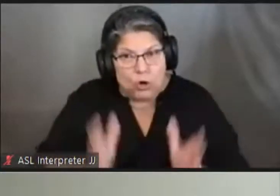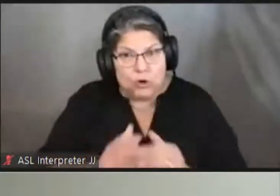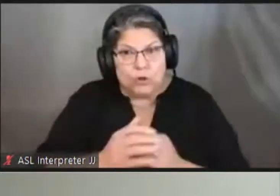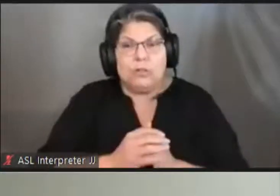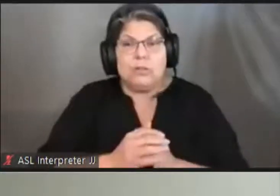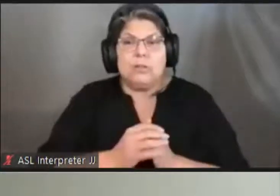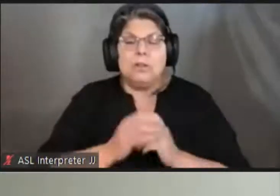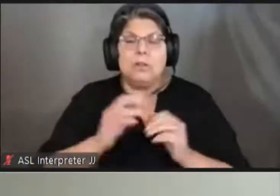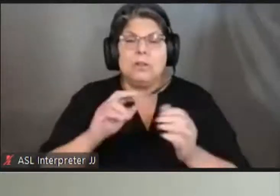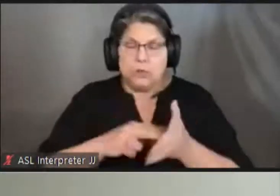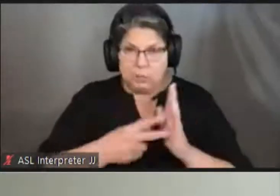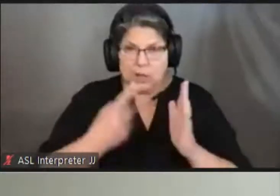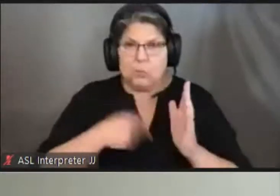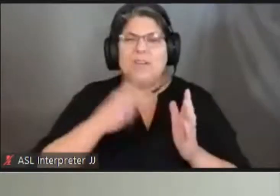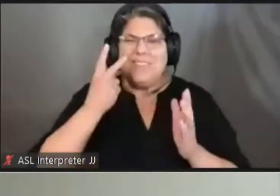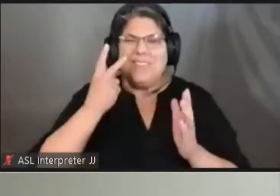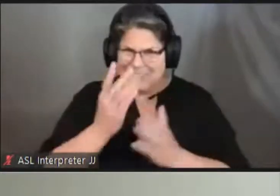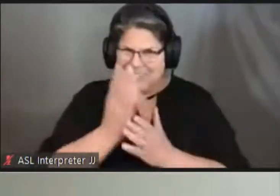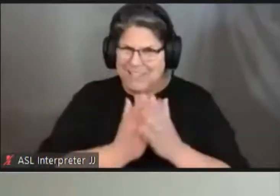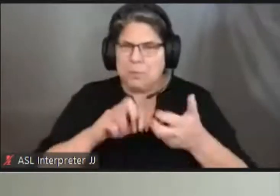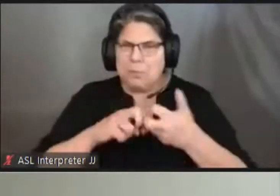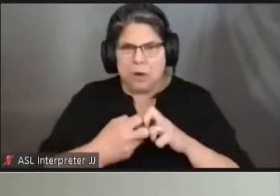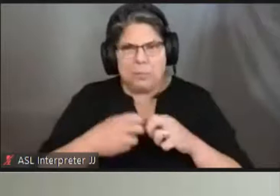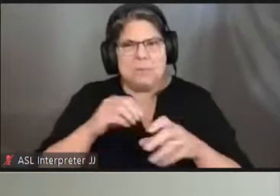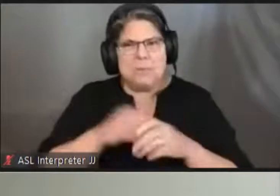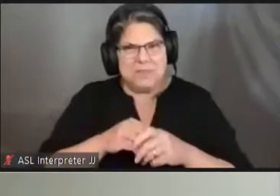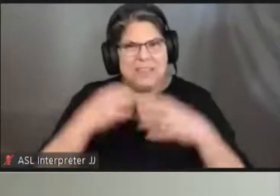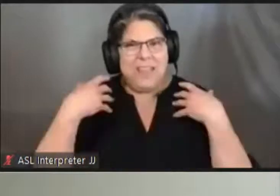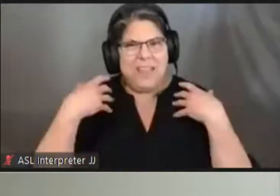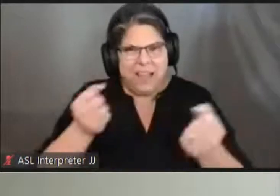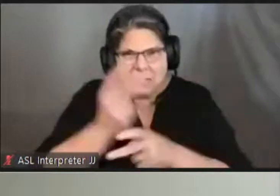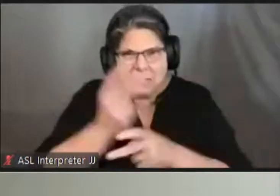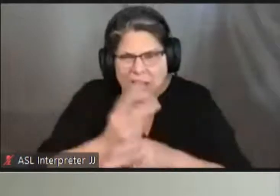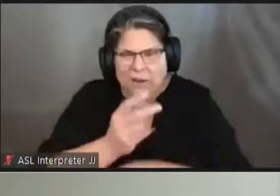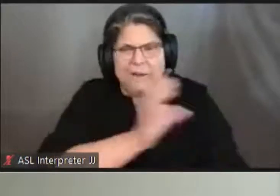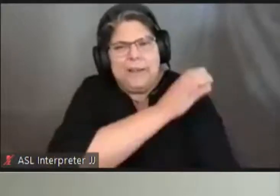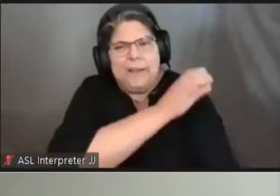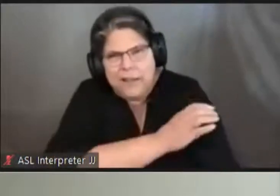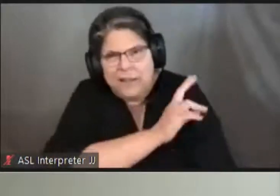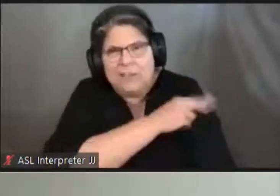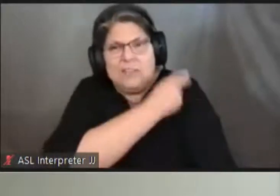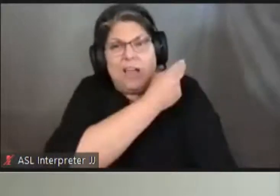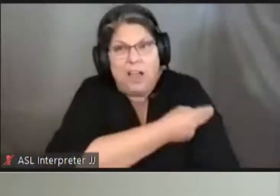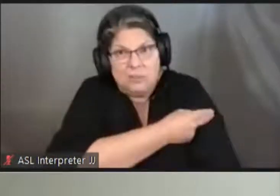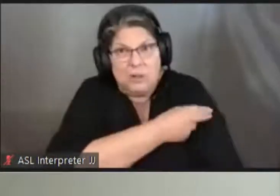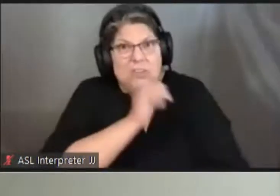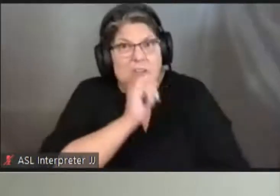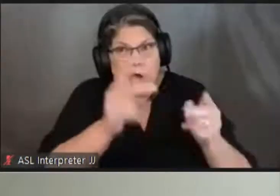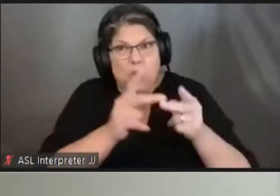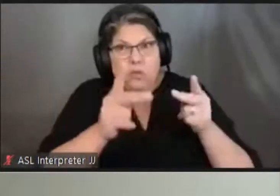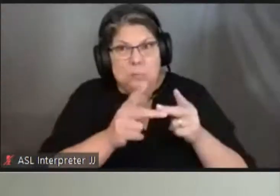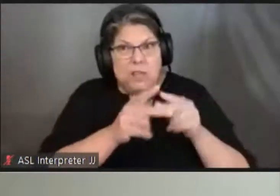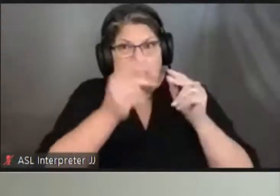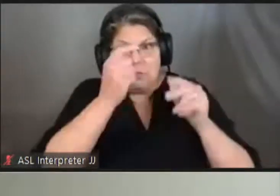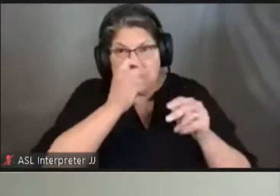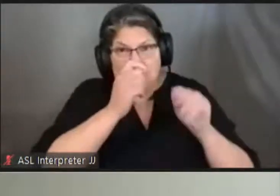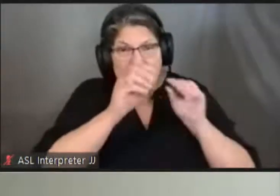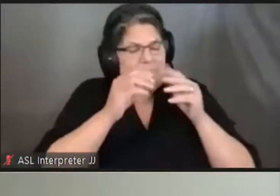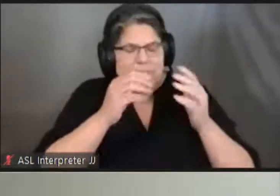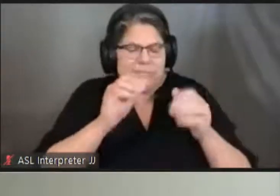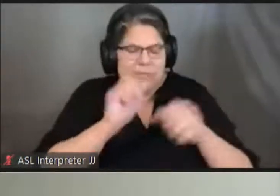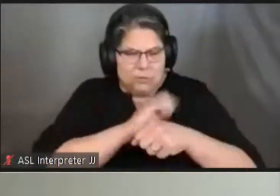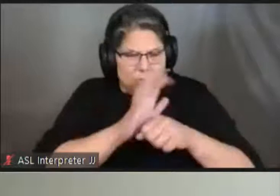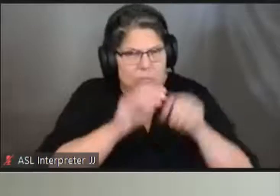some problems in healthcare institutions and outbreaks as a result of that. And we hope that there will be